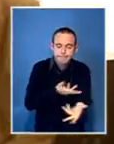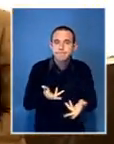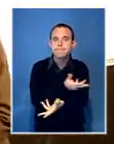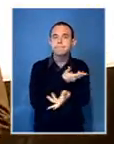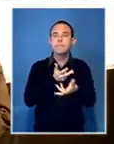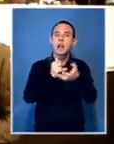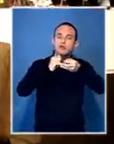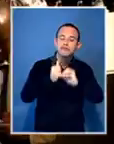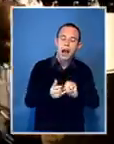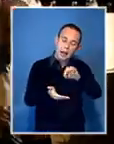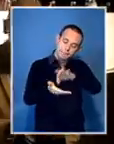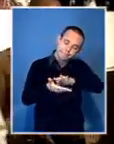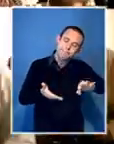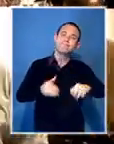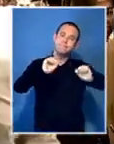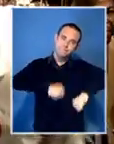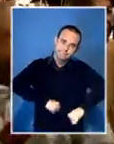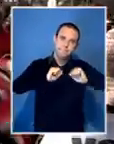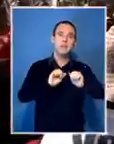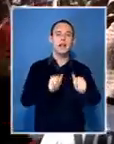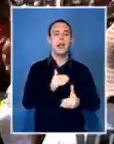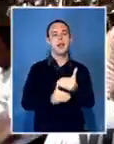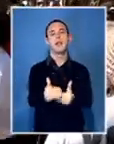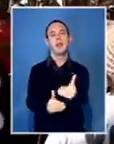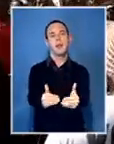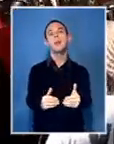pledges were signed for peaceful coexistence.